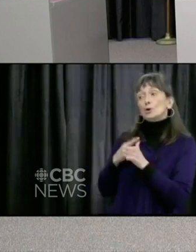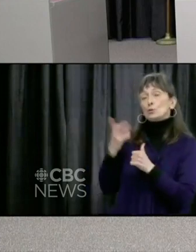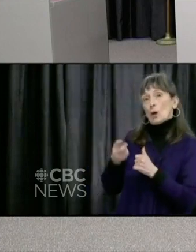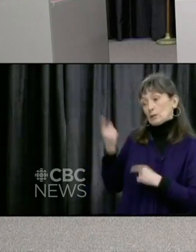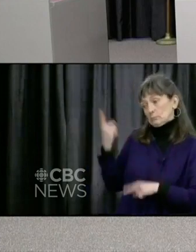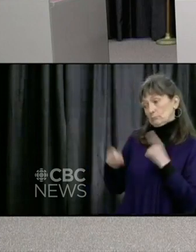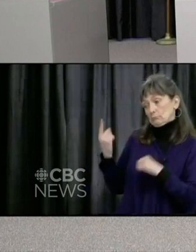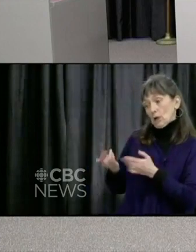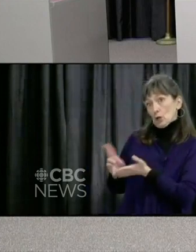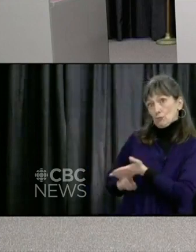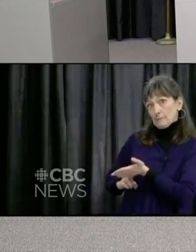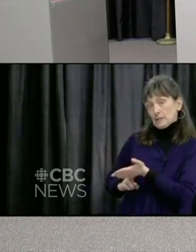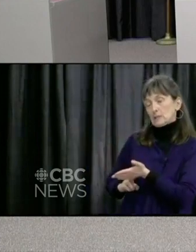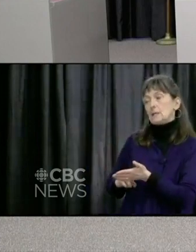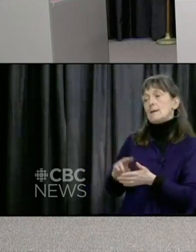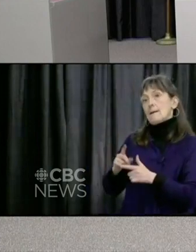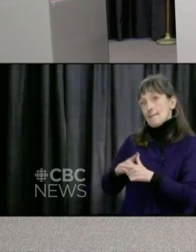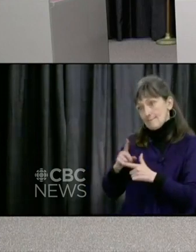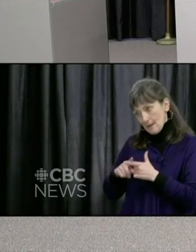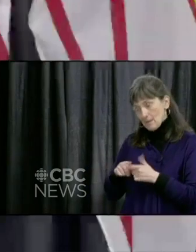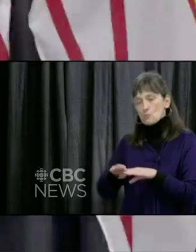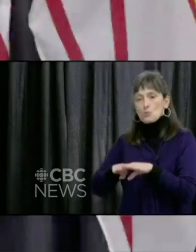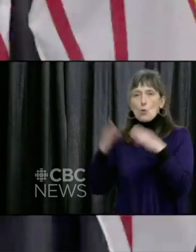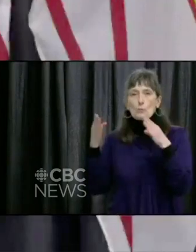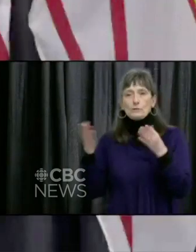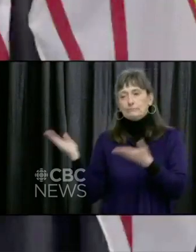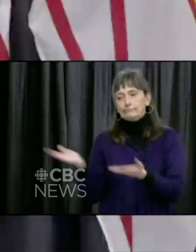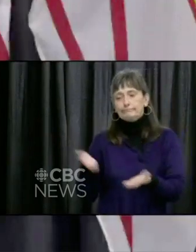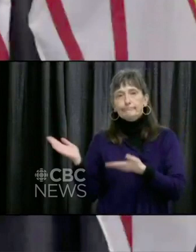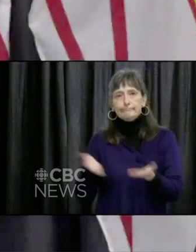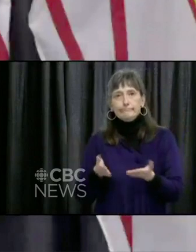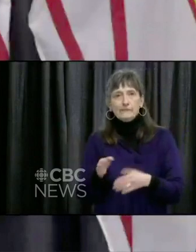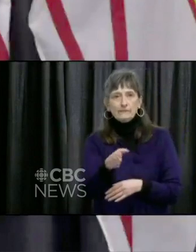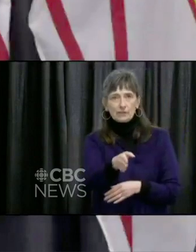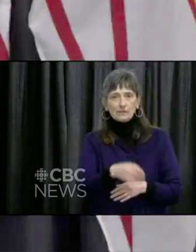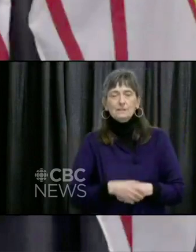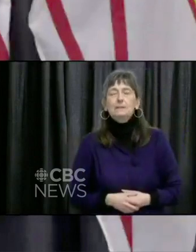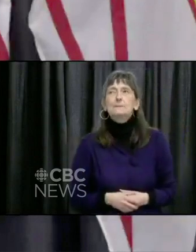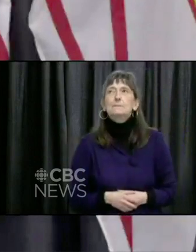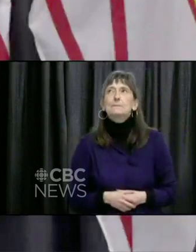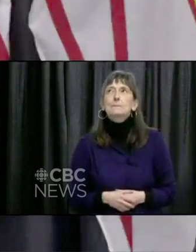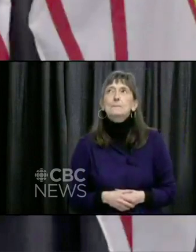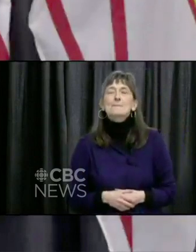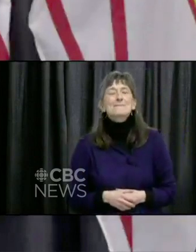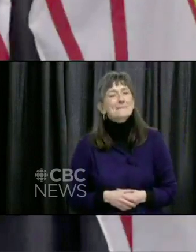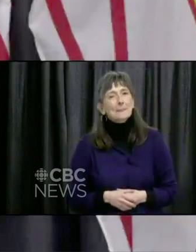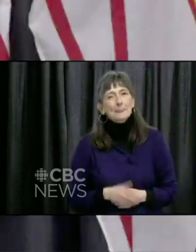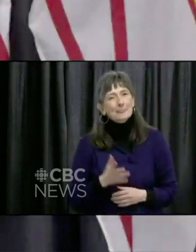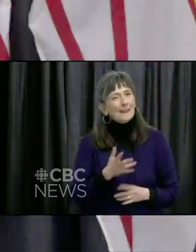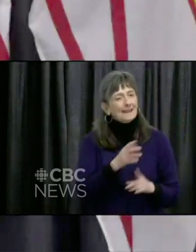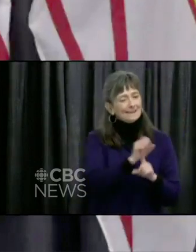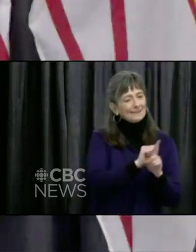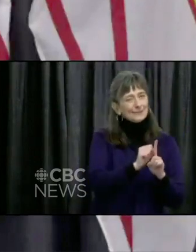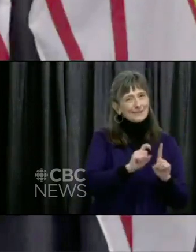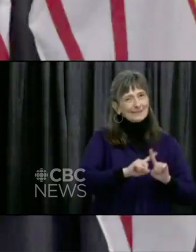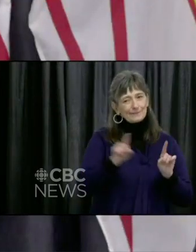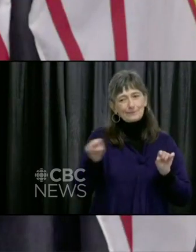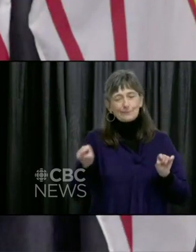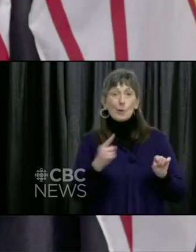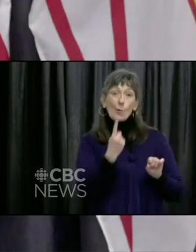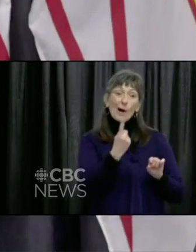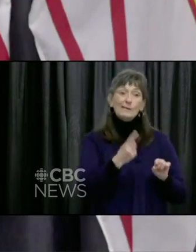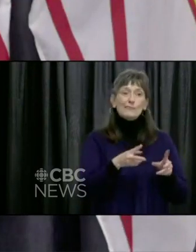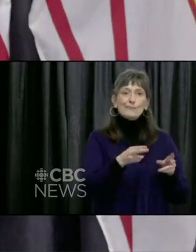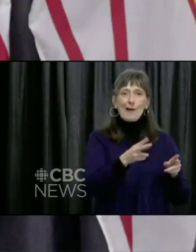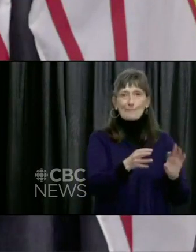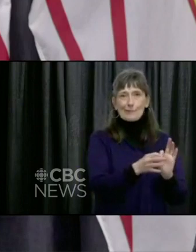you prepared to do that? Is that something that you're looking at doing? So these are two separate situations. One is the pricing of crab, which is set